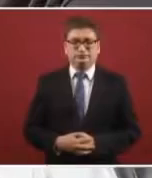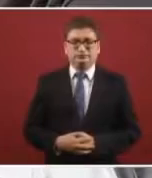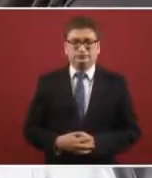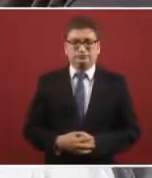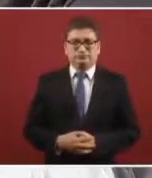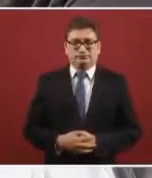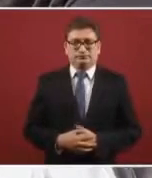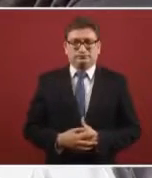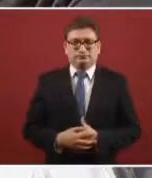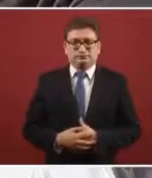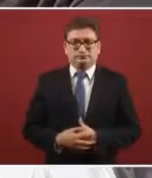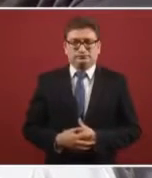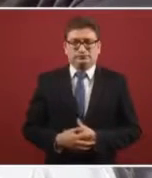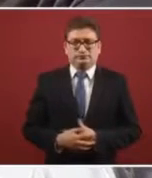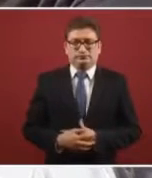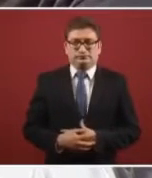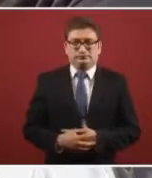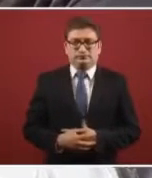Están